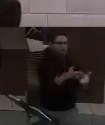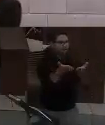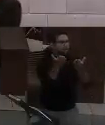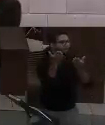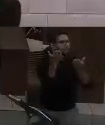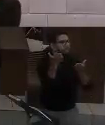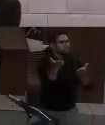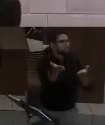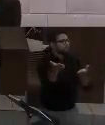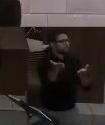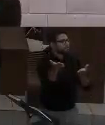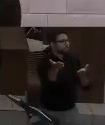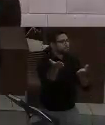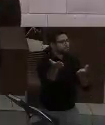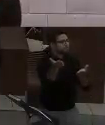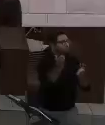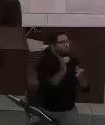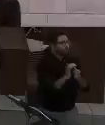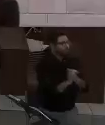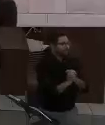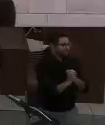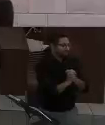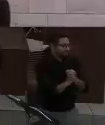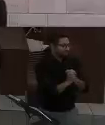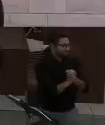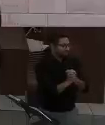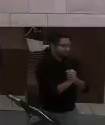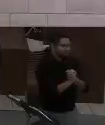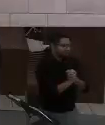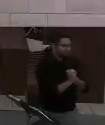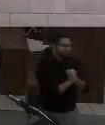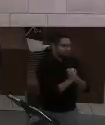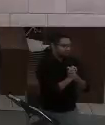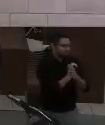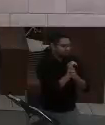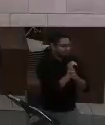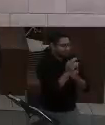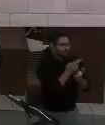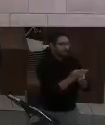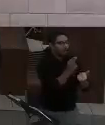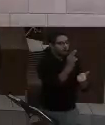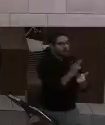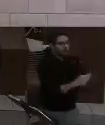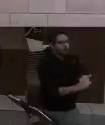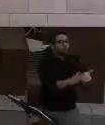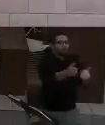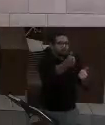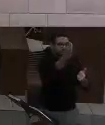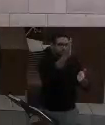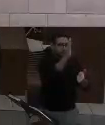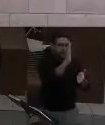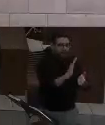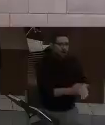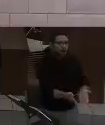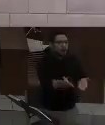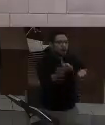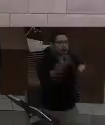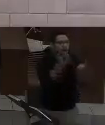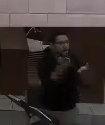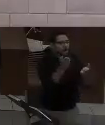I stand in awe of you. Holy God, to whom